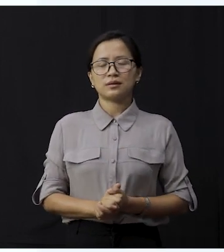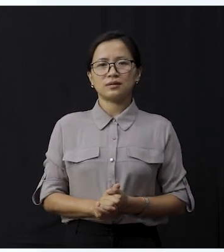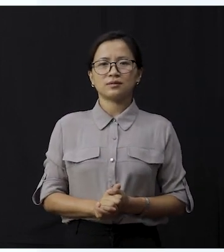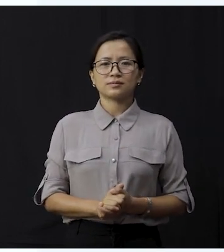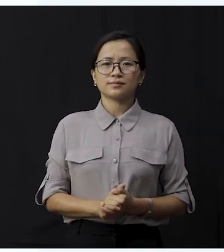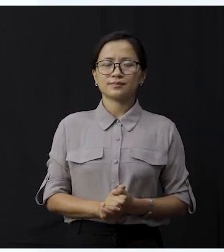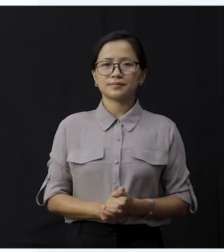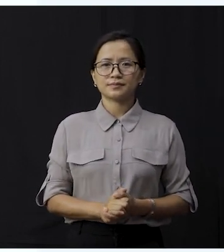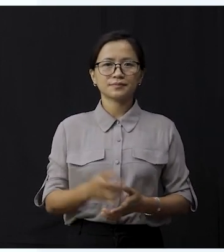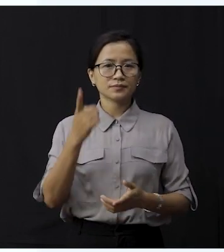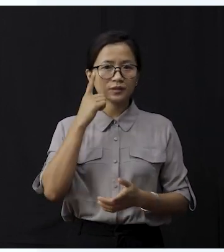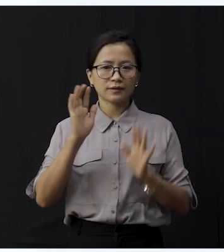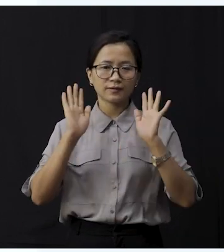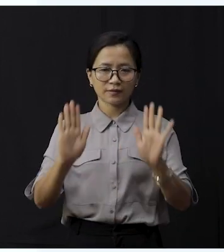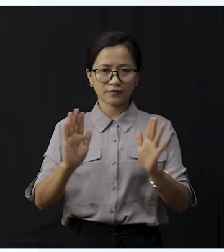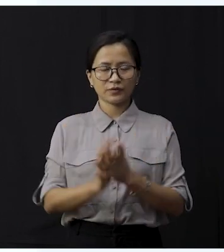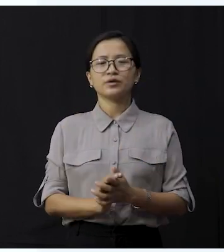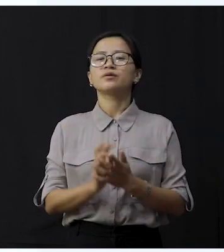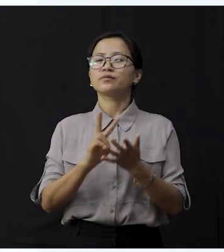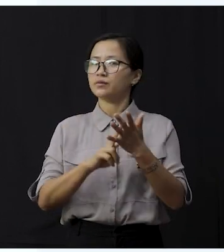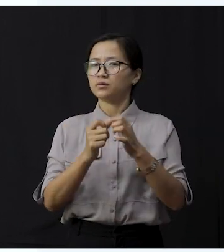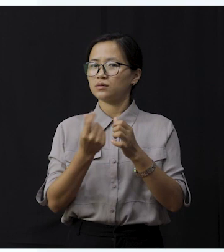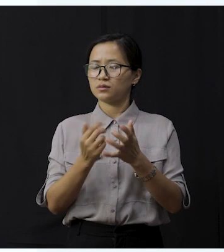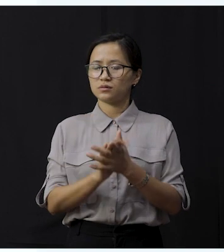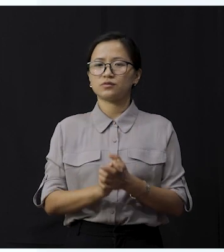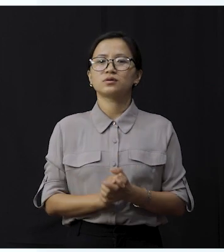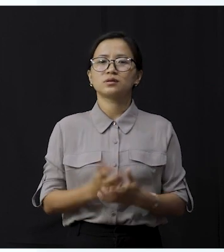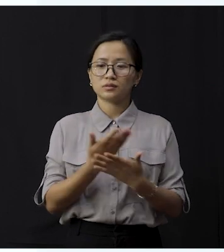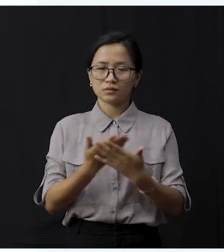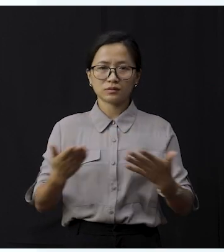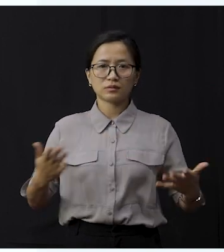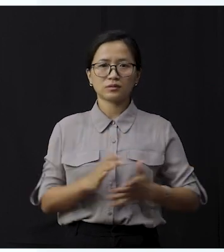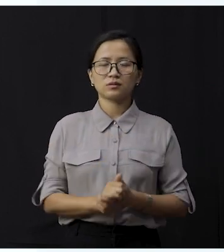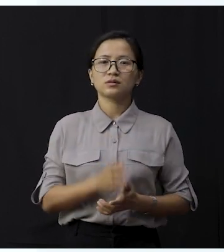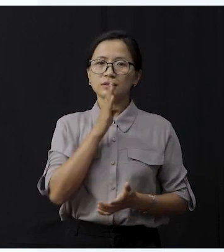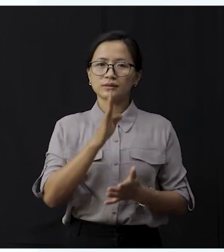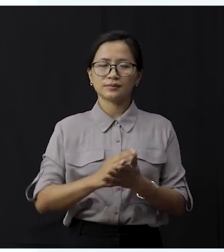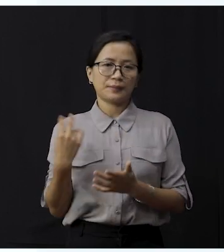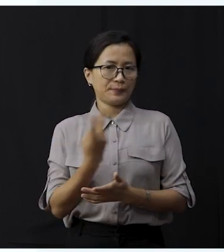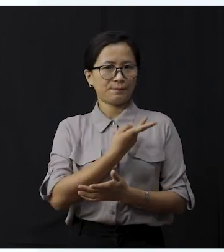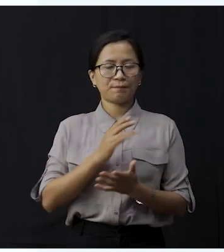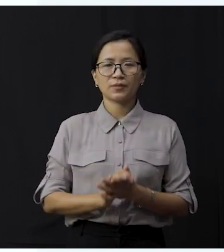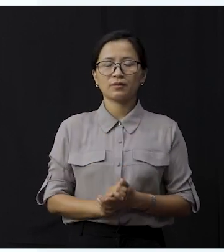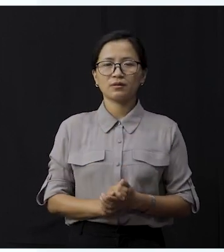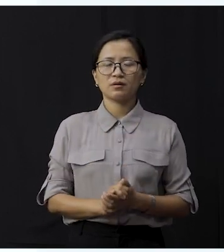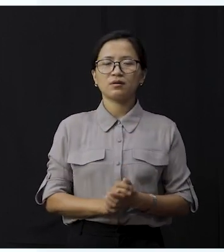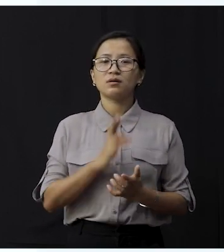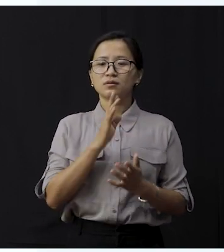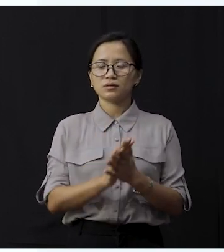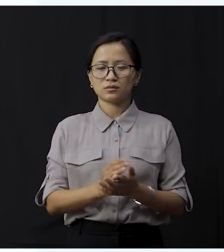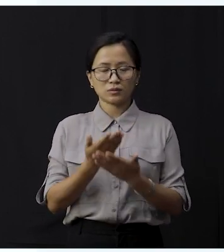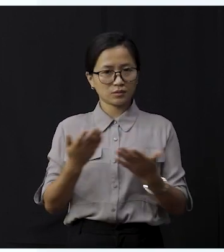me, and these spectacles has a value. So the things that belongs to us are called as